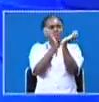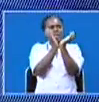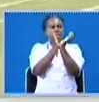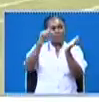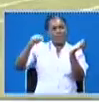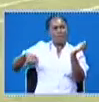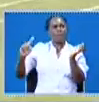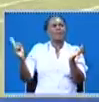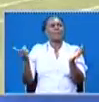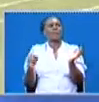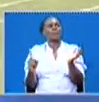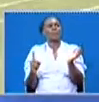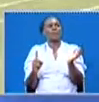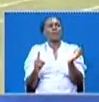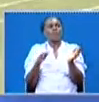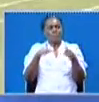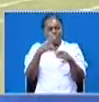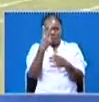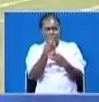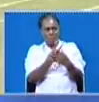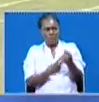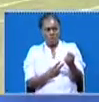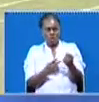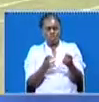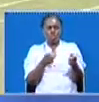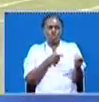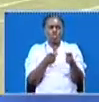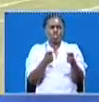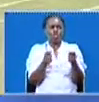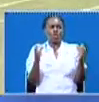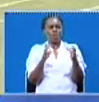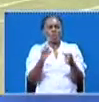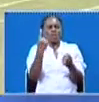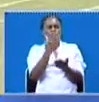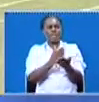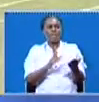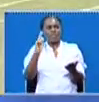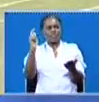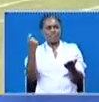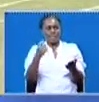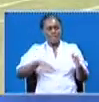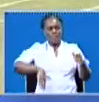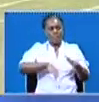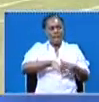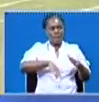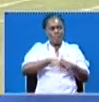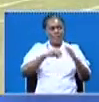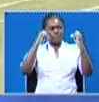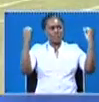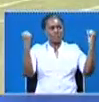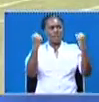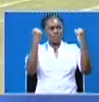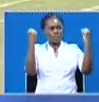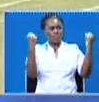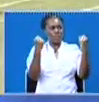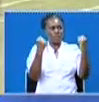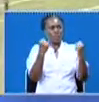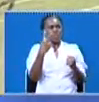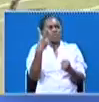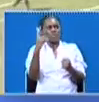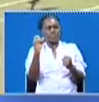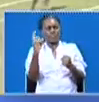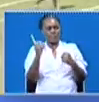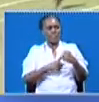in Nairobi. Despite bossing the possession in the first half, the Kenyan Premier League champions had to wait until the